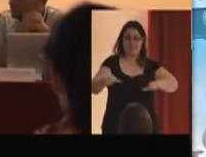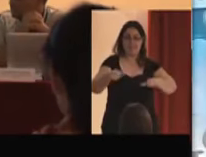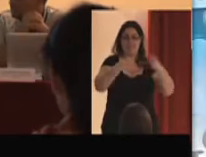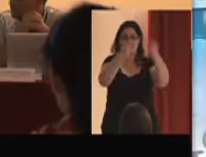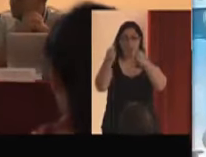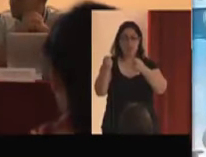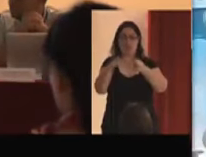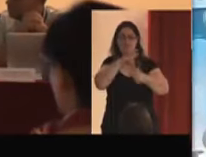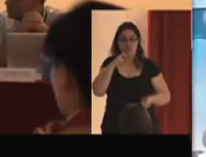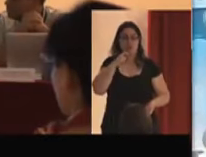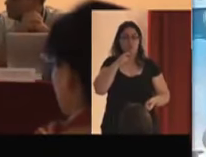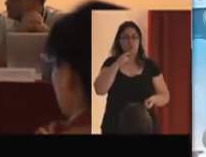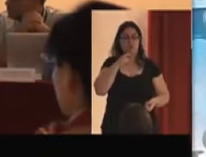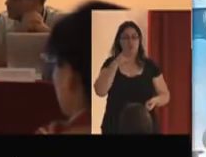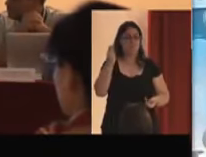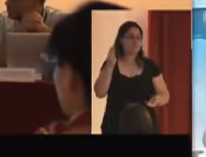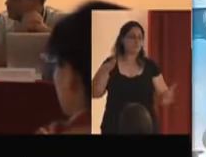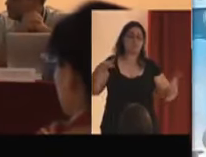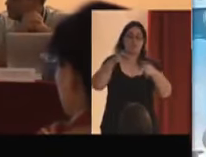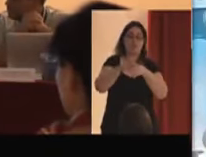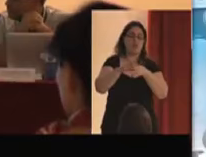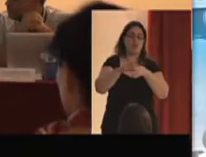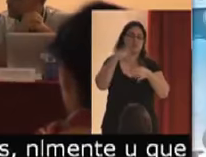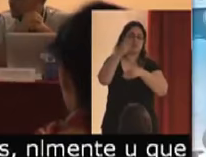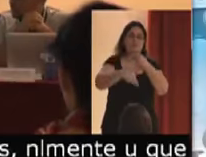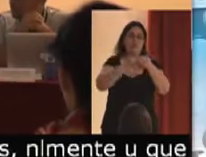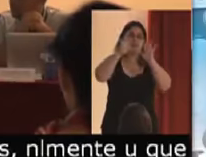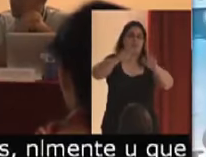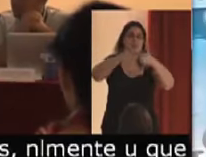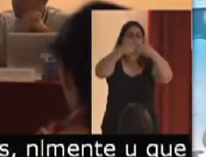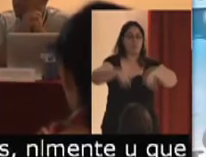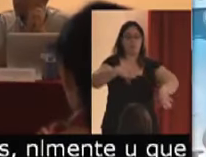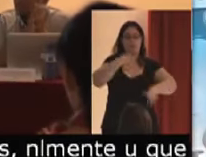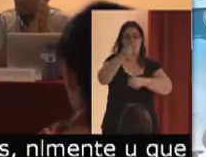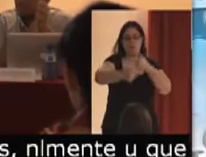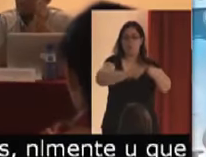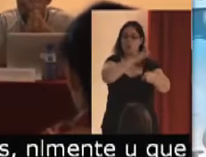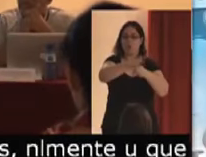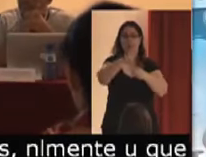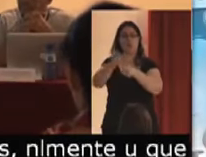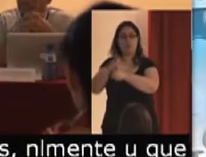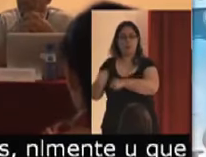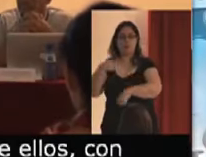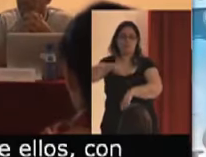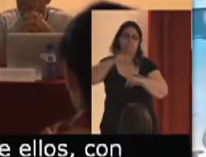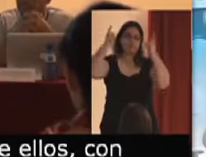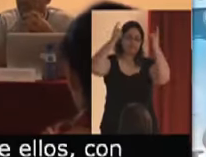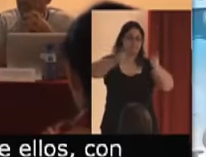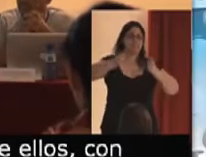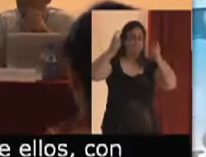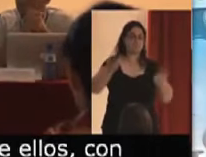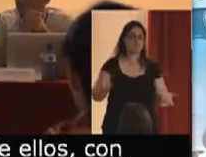So the labels can be filled with your